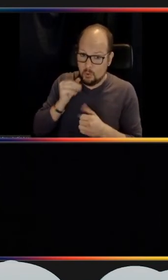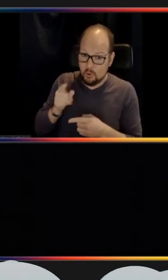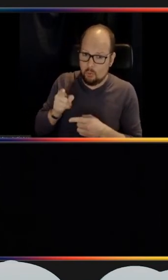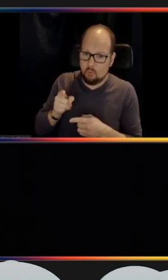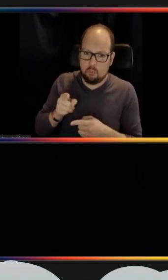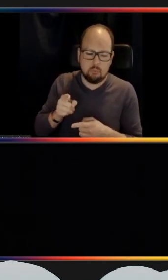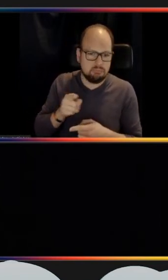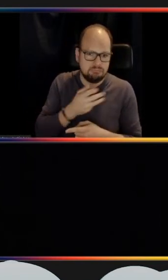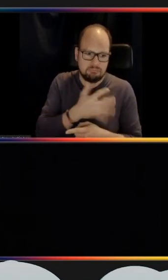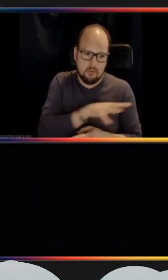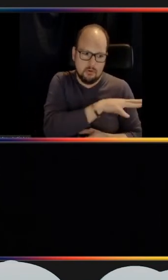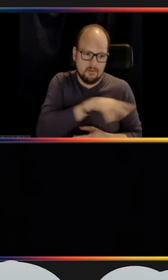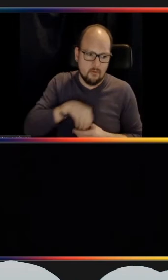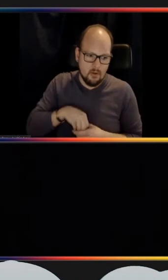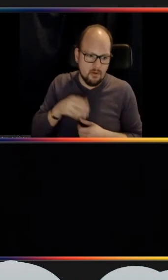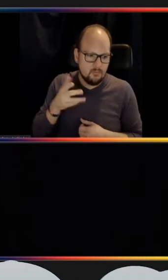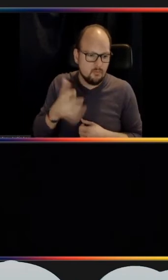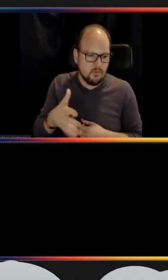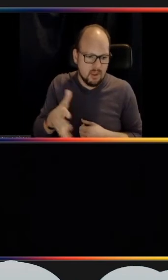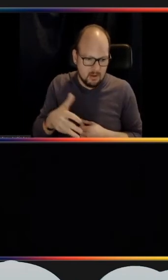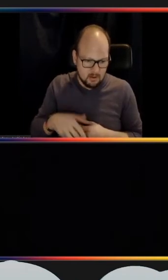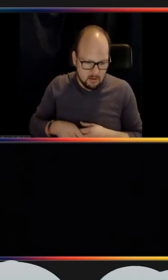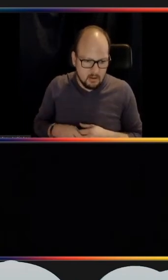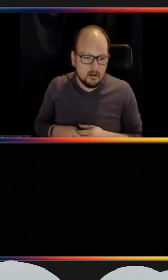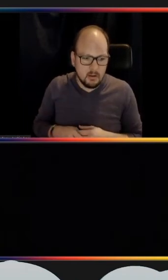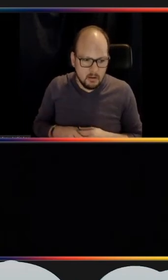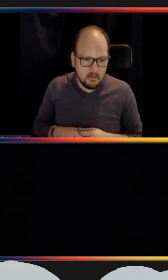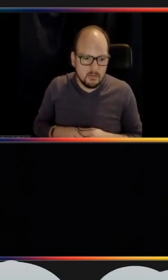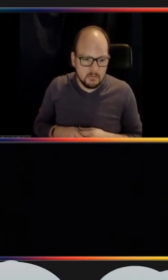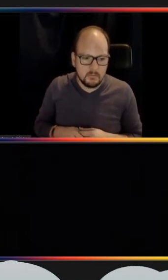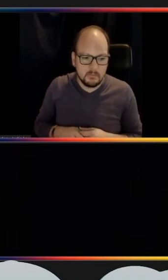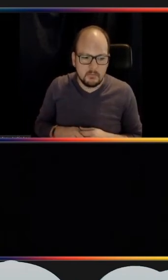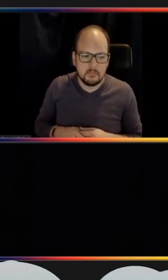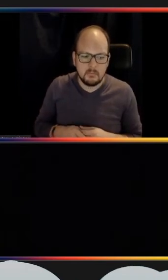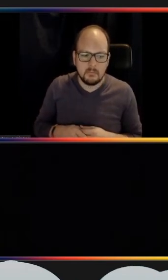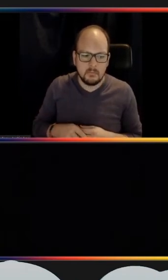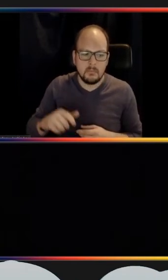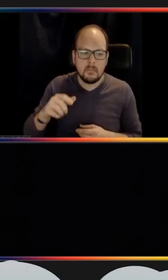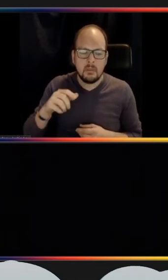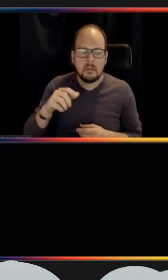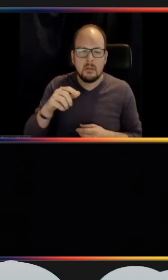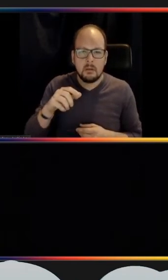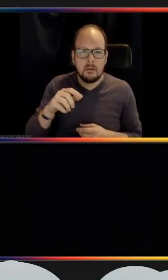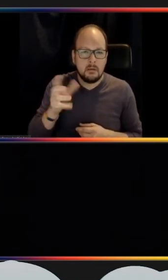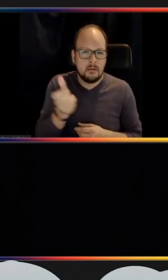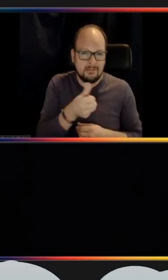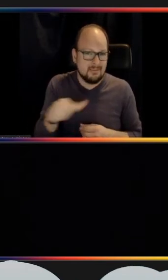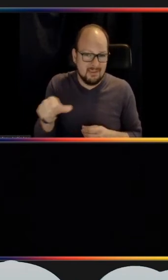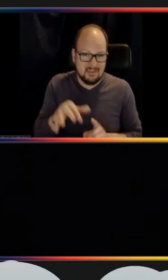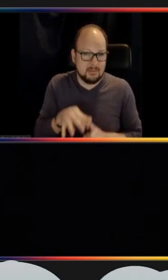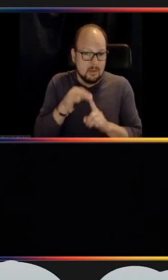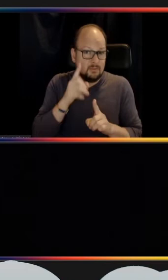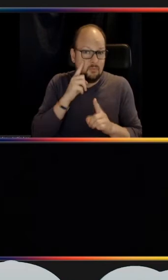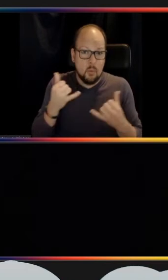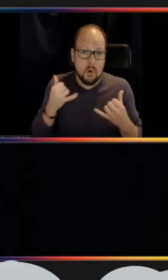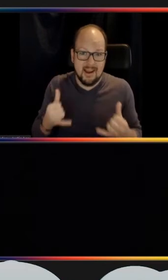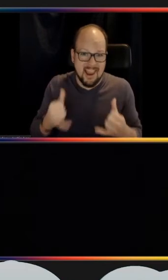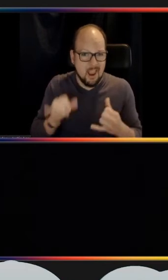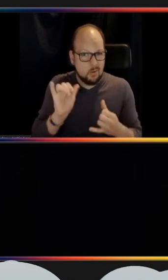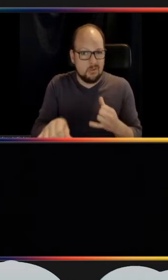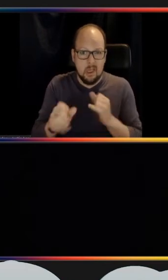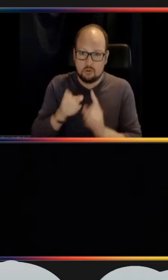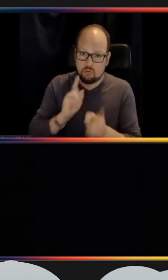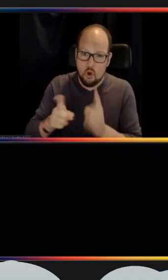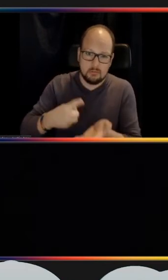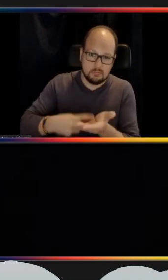of a show like that, that could potentially start conversations, especially right now. And